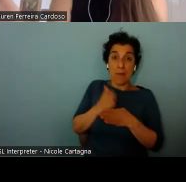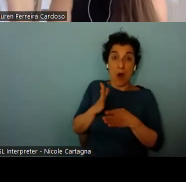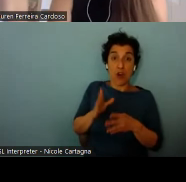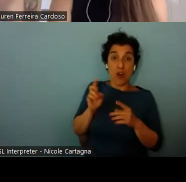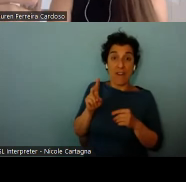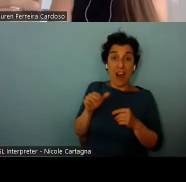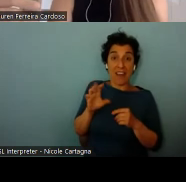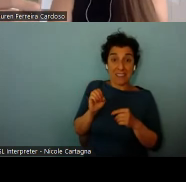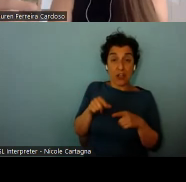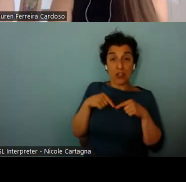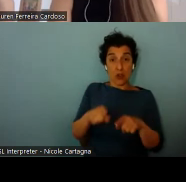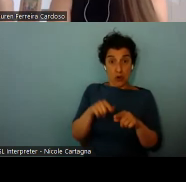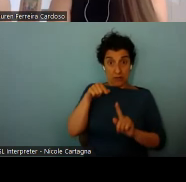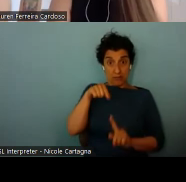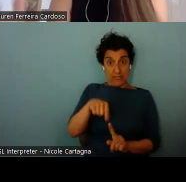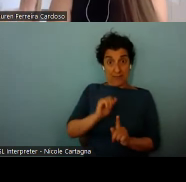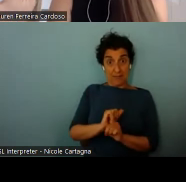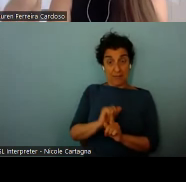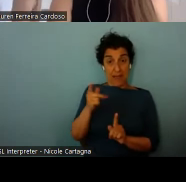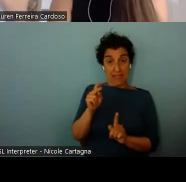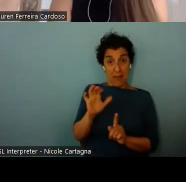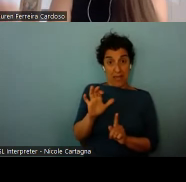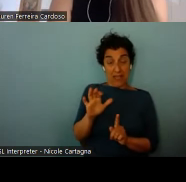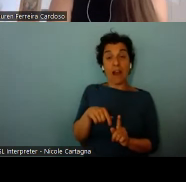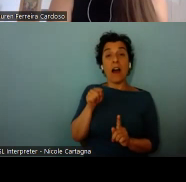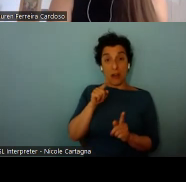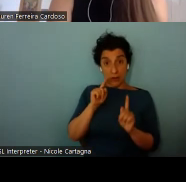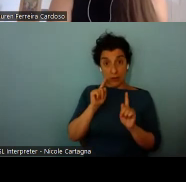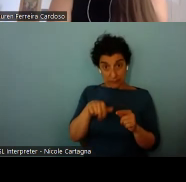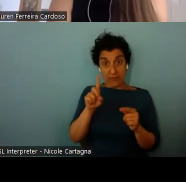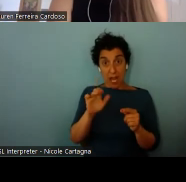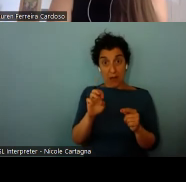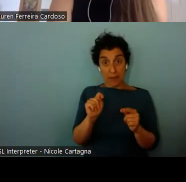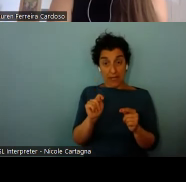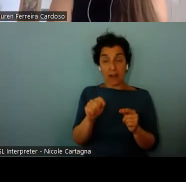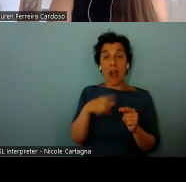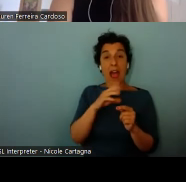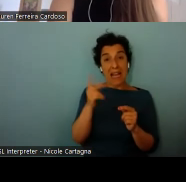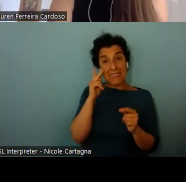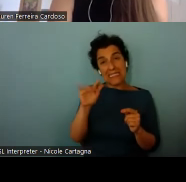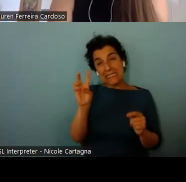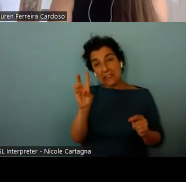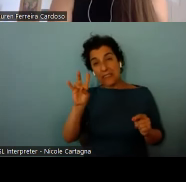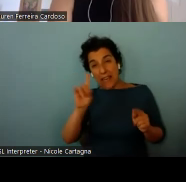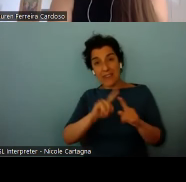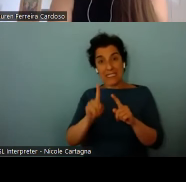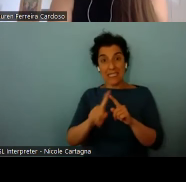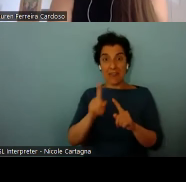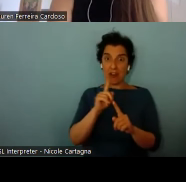to this document and you can see like 6 or 7 of the top key findings from those data